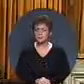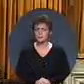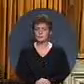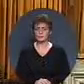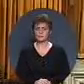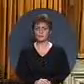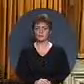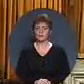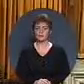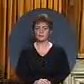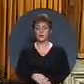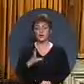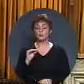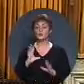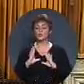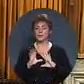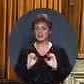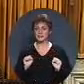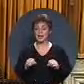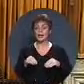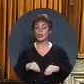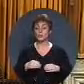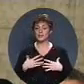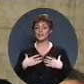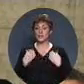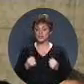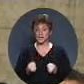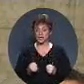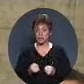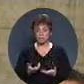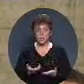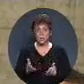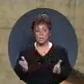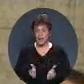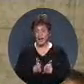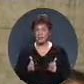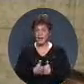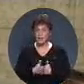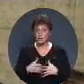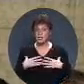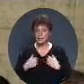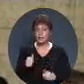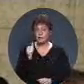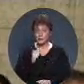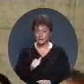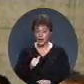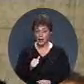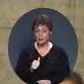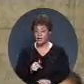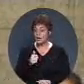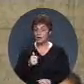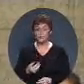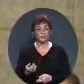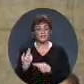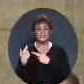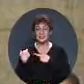for Quebec. Mr. Speaker, the Minister of Health is endangering the health of women.